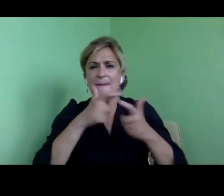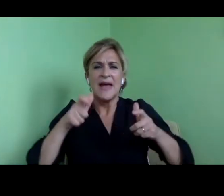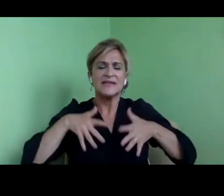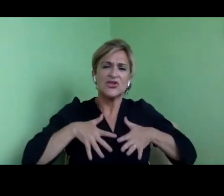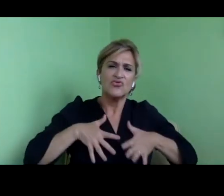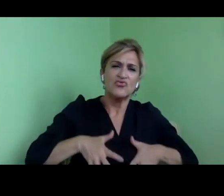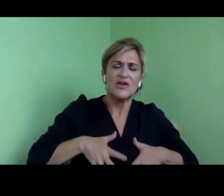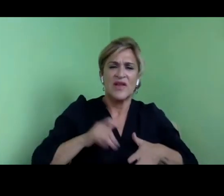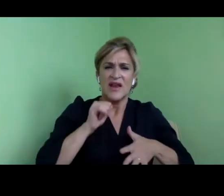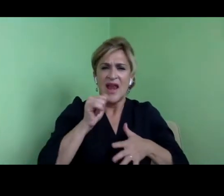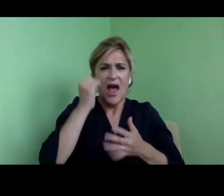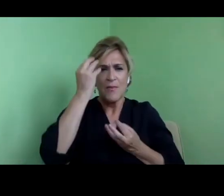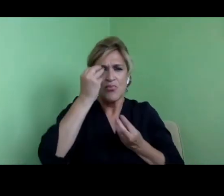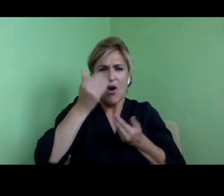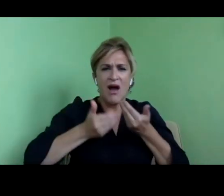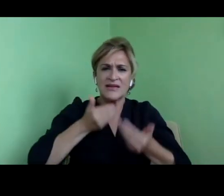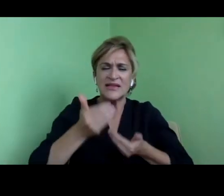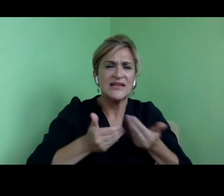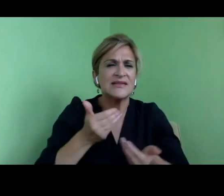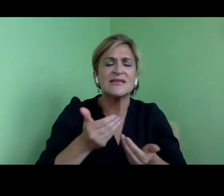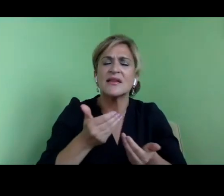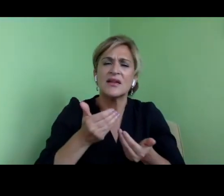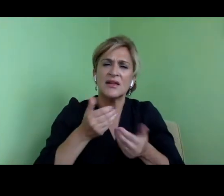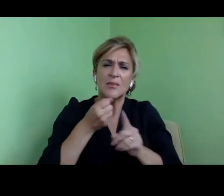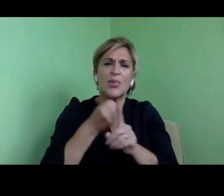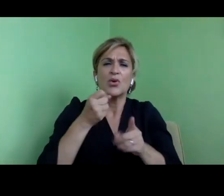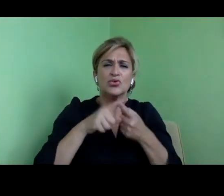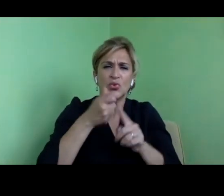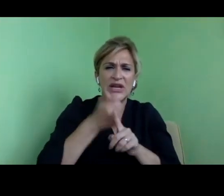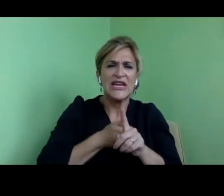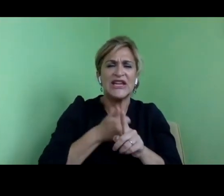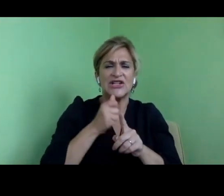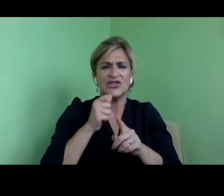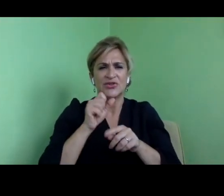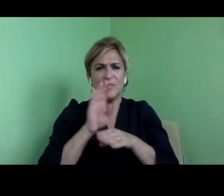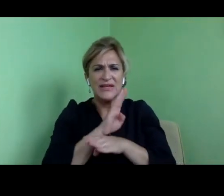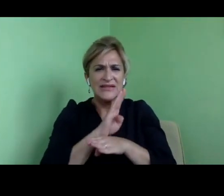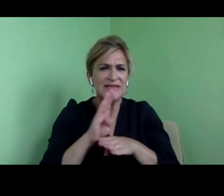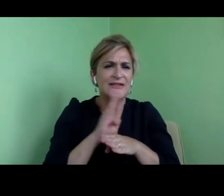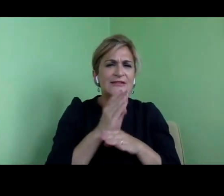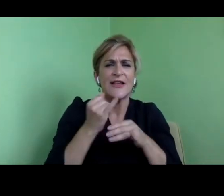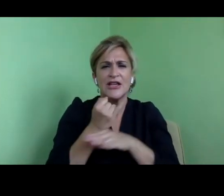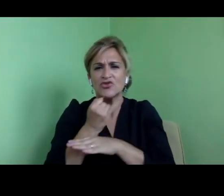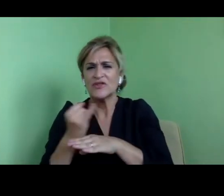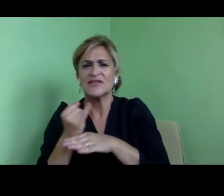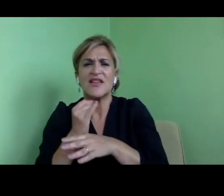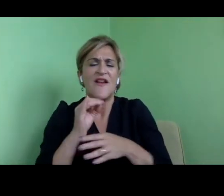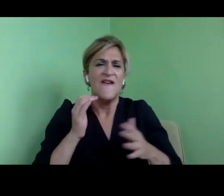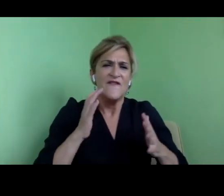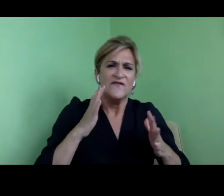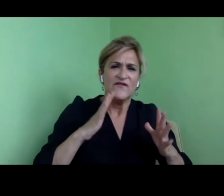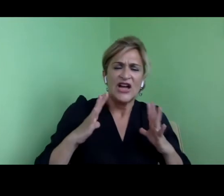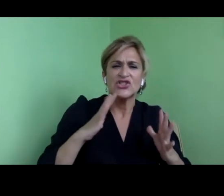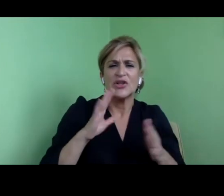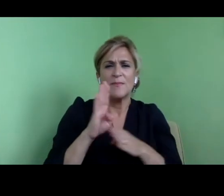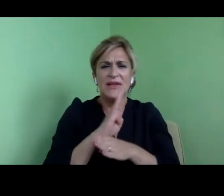unprocessed, blows endured to every industry, fashion, literature, business, performance. It's not about the